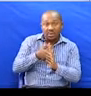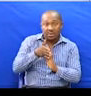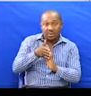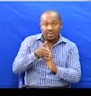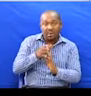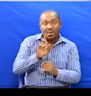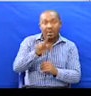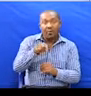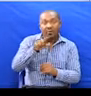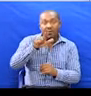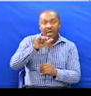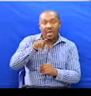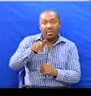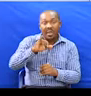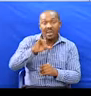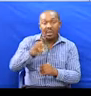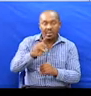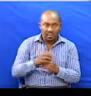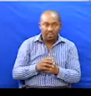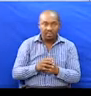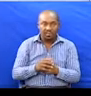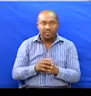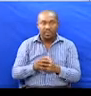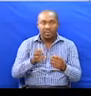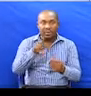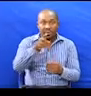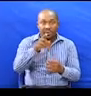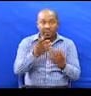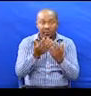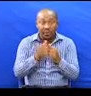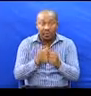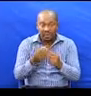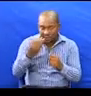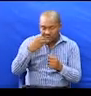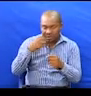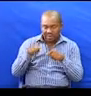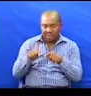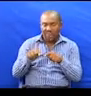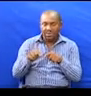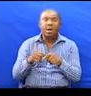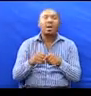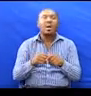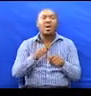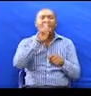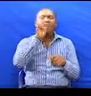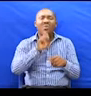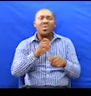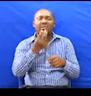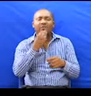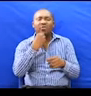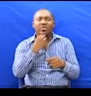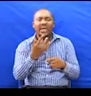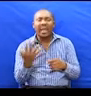of lipids. If we want to get lipids, what foods you are supposed to